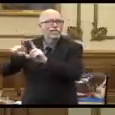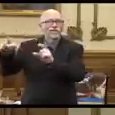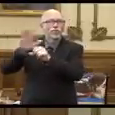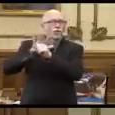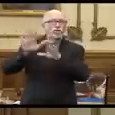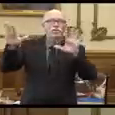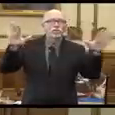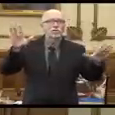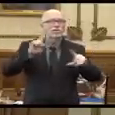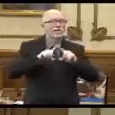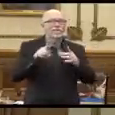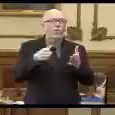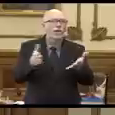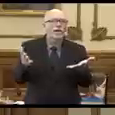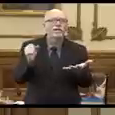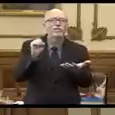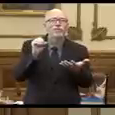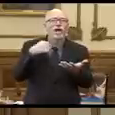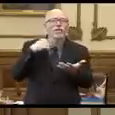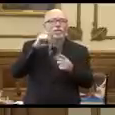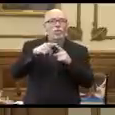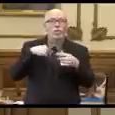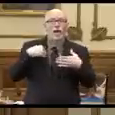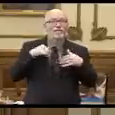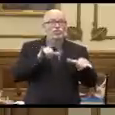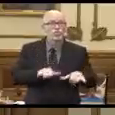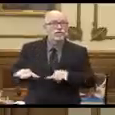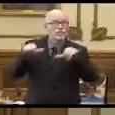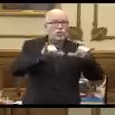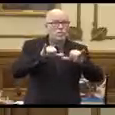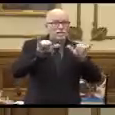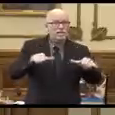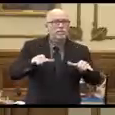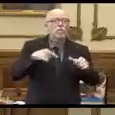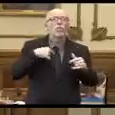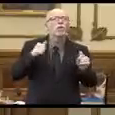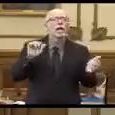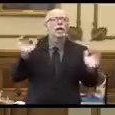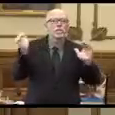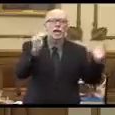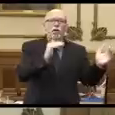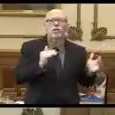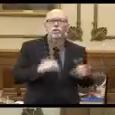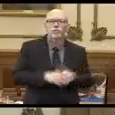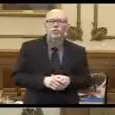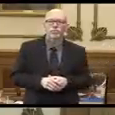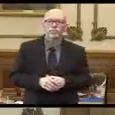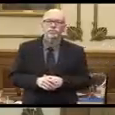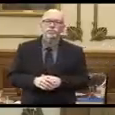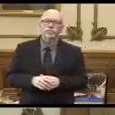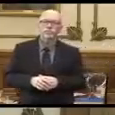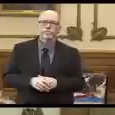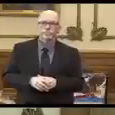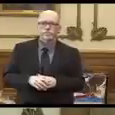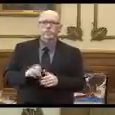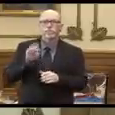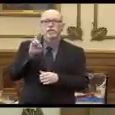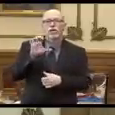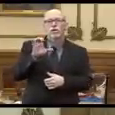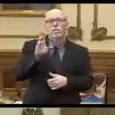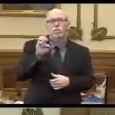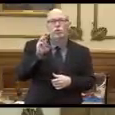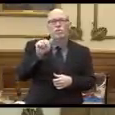and counties collect it. So I think once you have that uniform system, I think you'll see more comparisons across states. Thank you, Brock. Eric